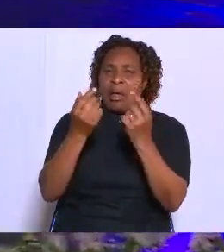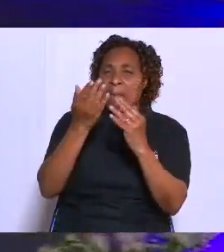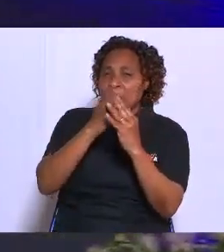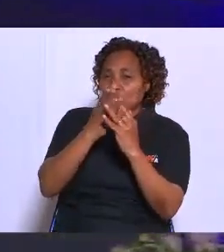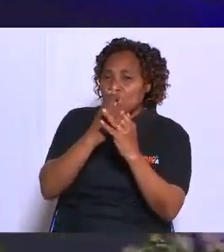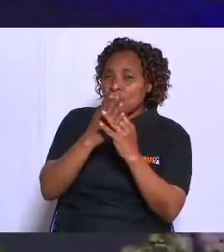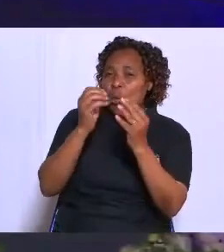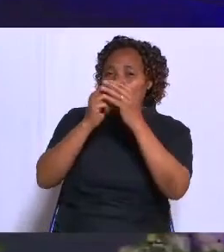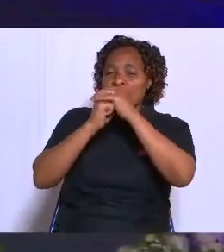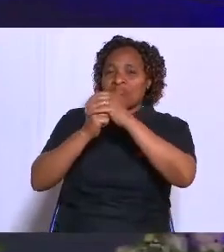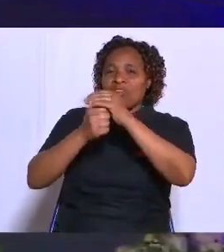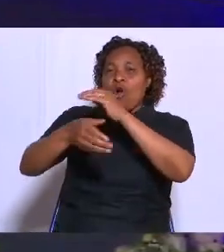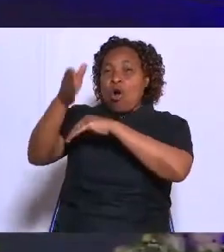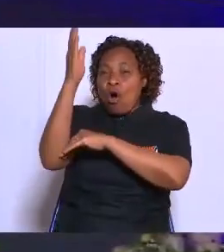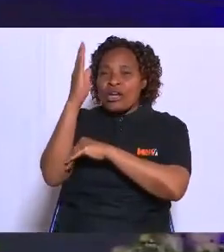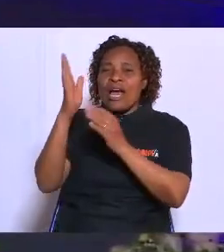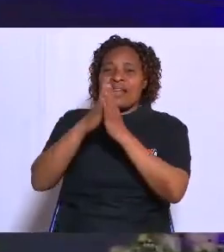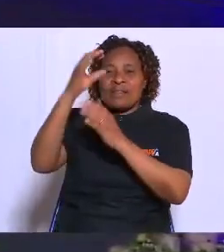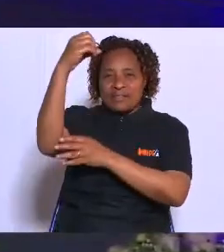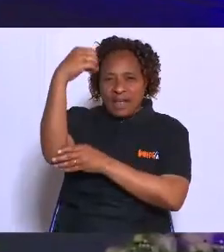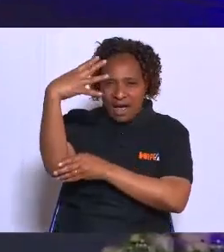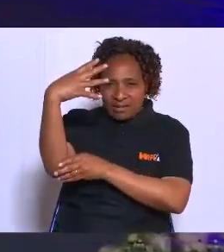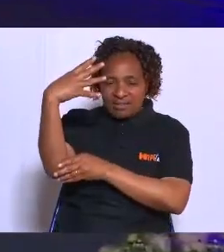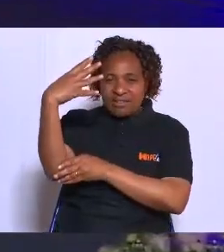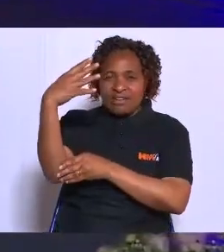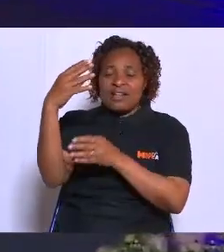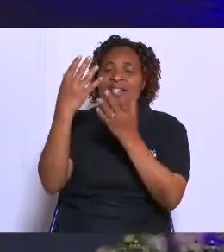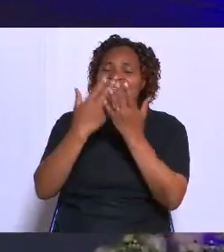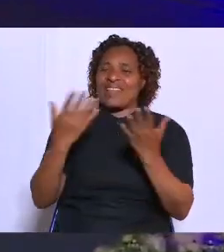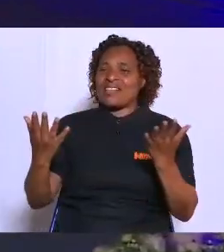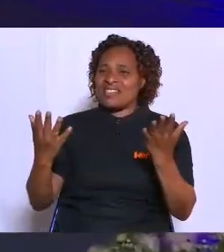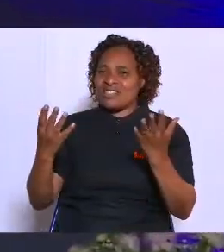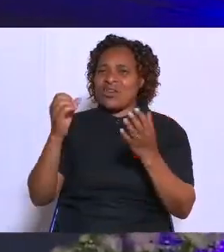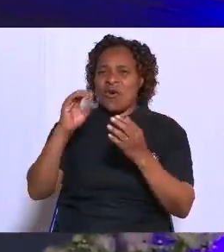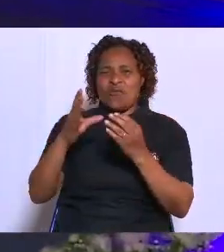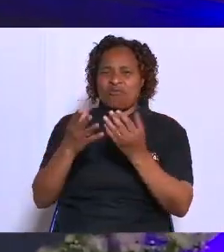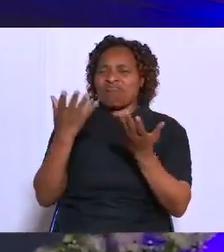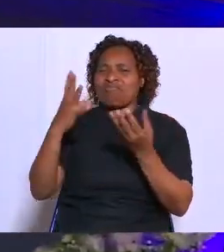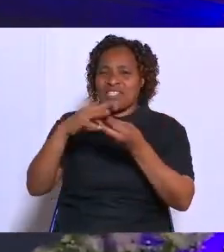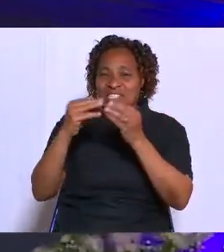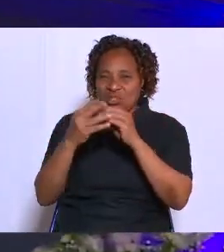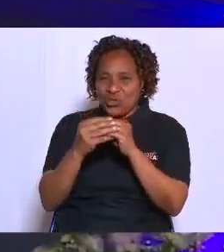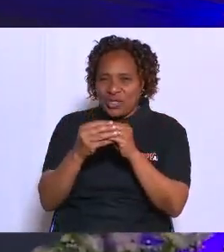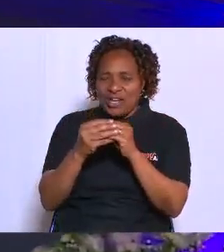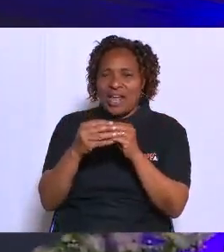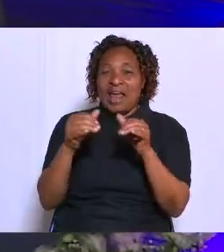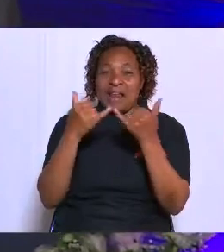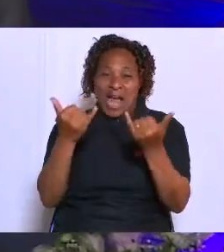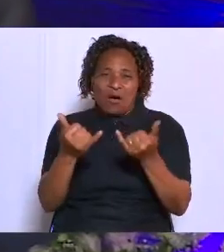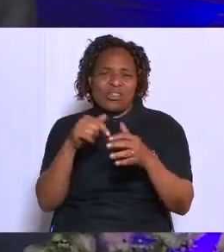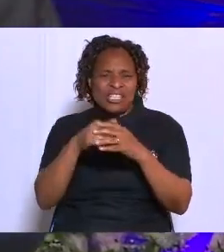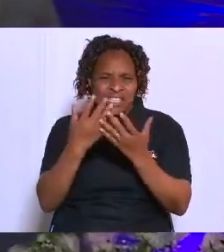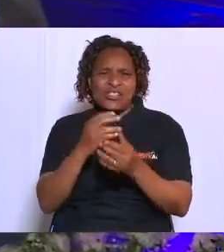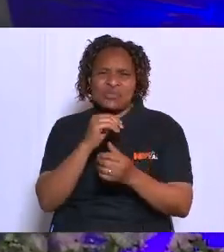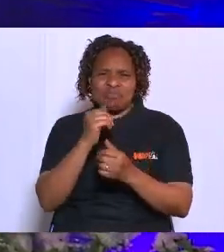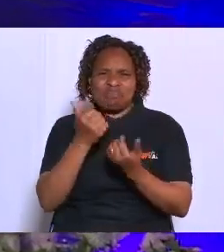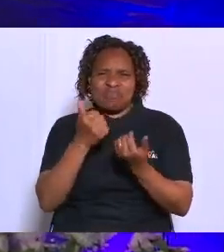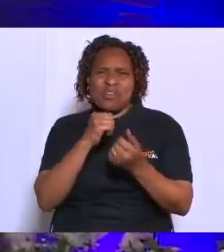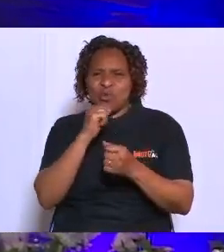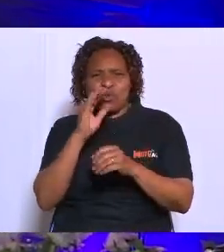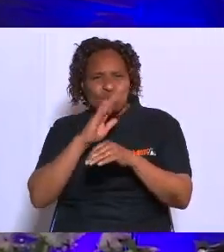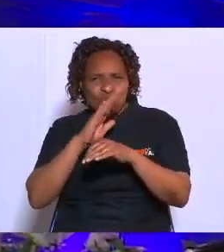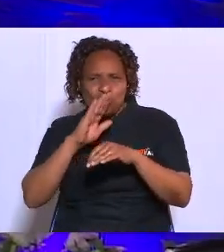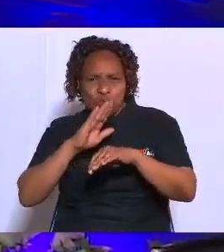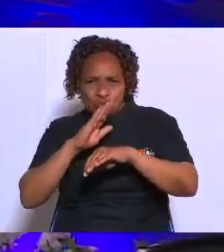Creator and worshiping the Sun the object of creation Now isn't it logical that